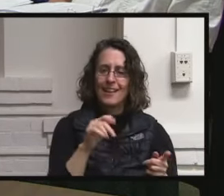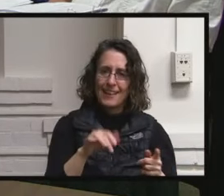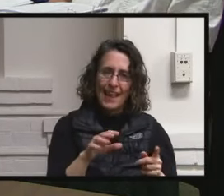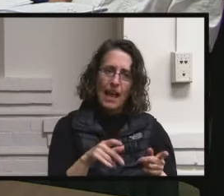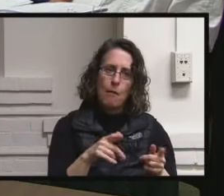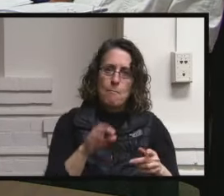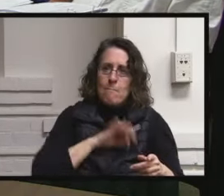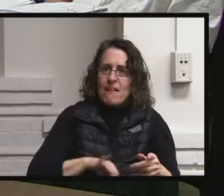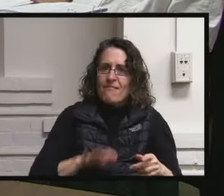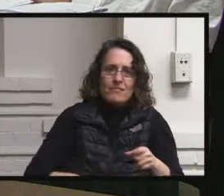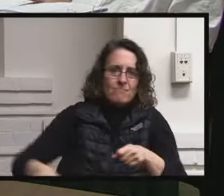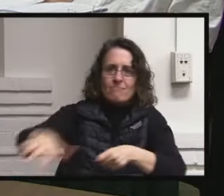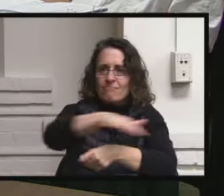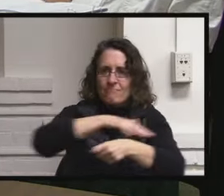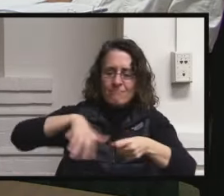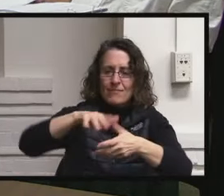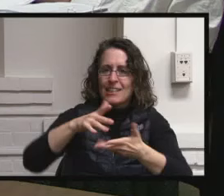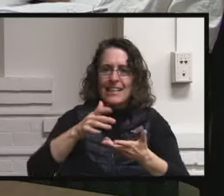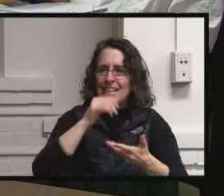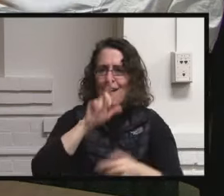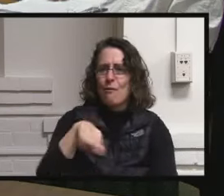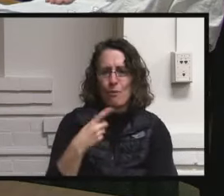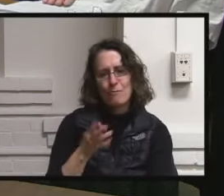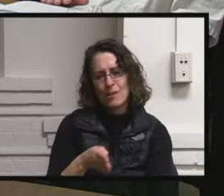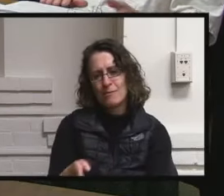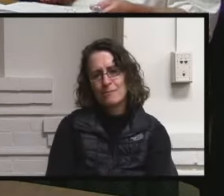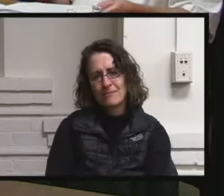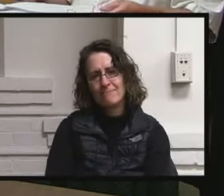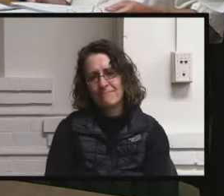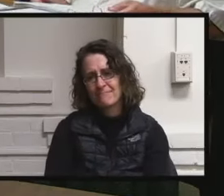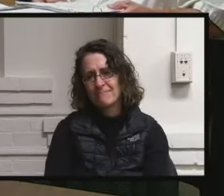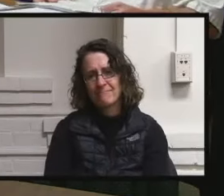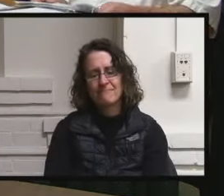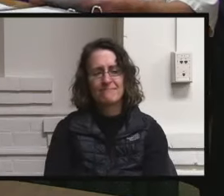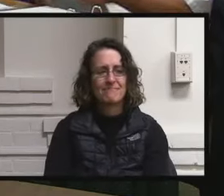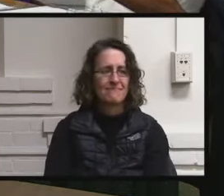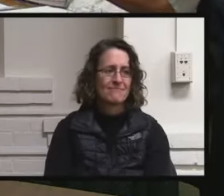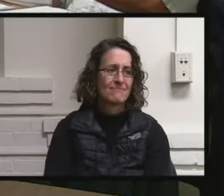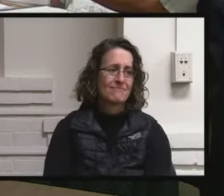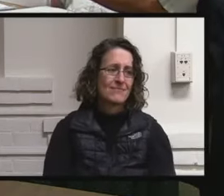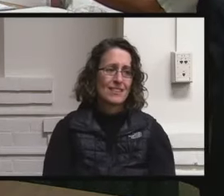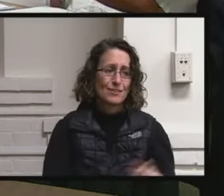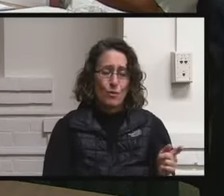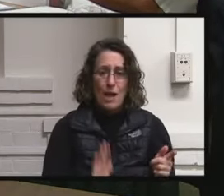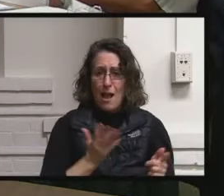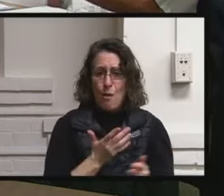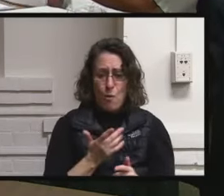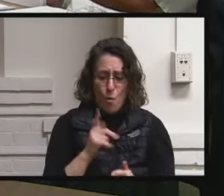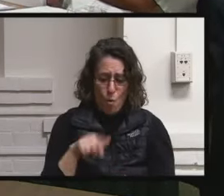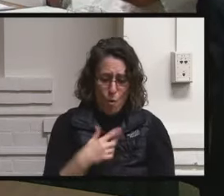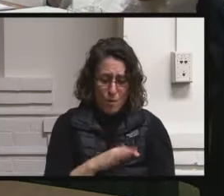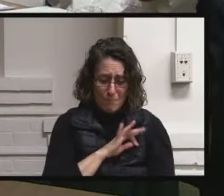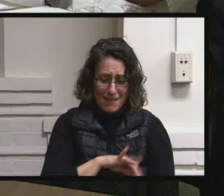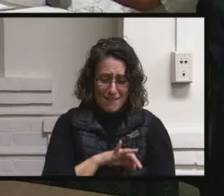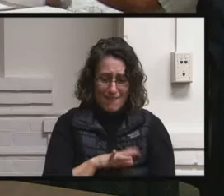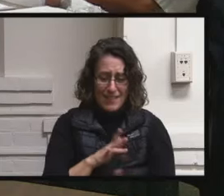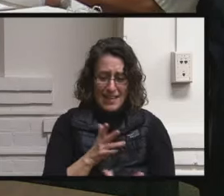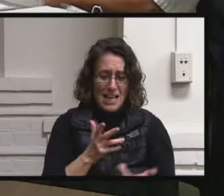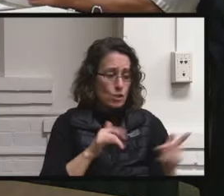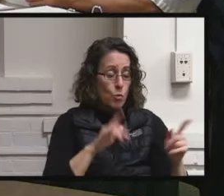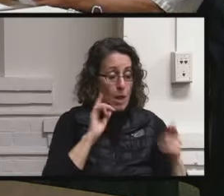being able to generate revenue except through residential real estate taxes, which actually are higher than